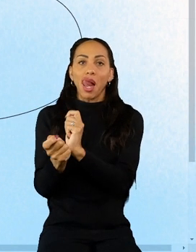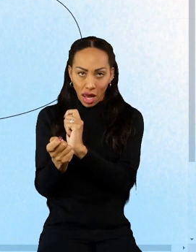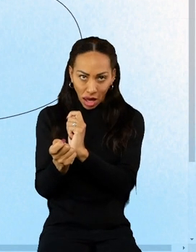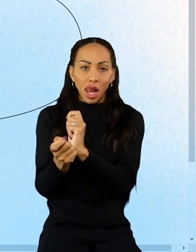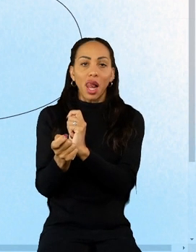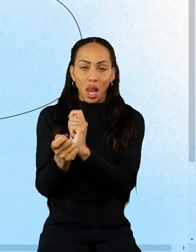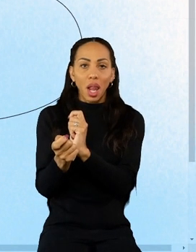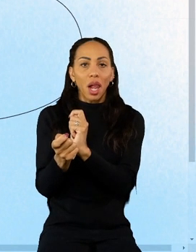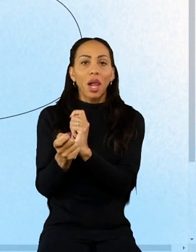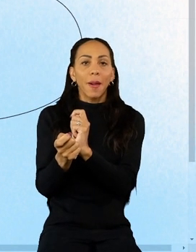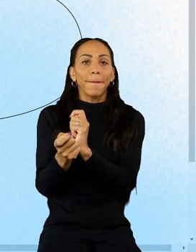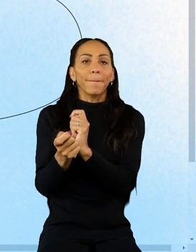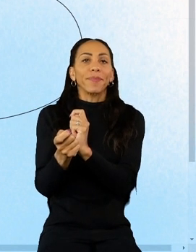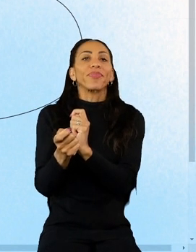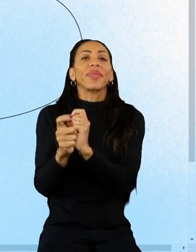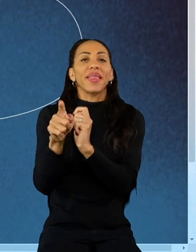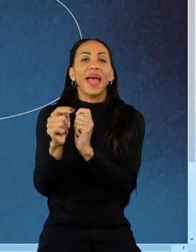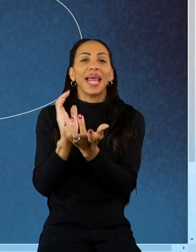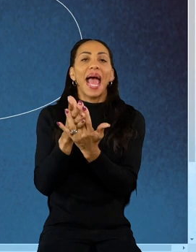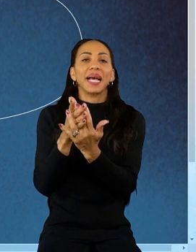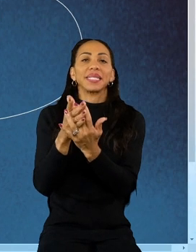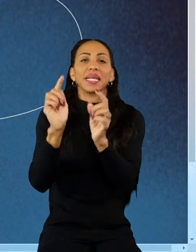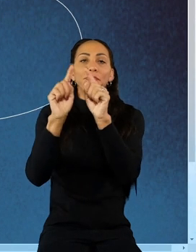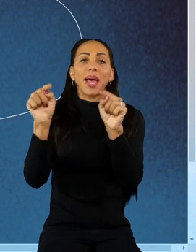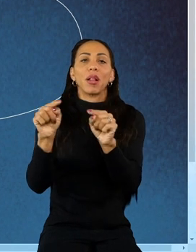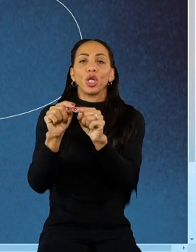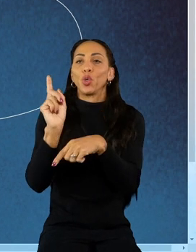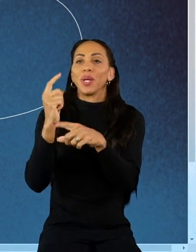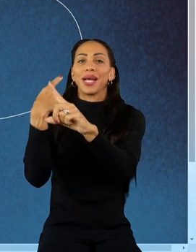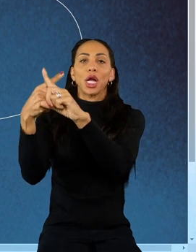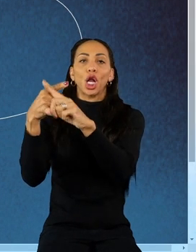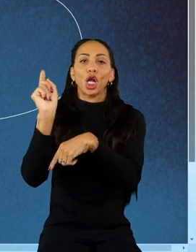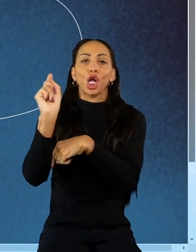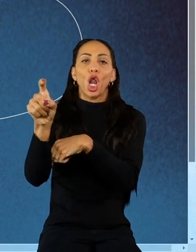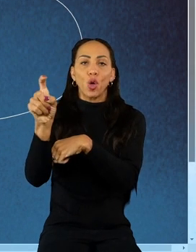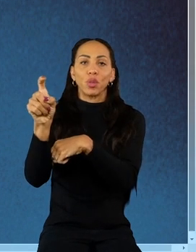can't read it that way, then that's fine. You can change it there. You can close the access panel and